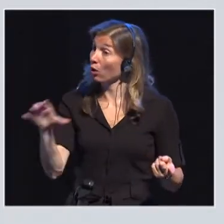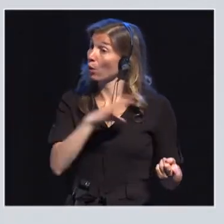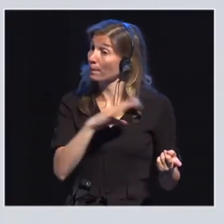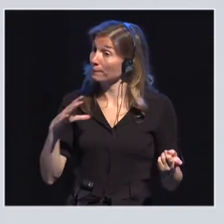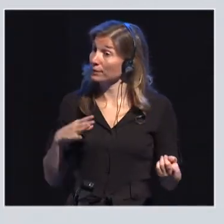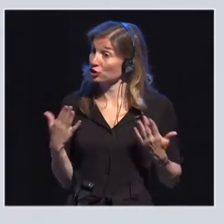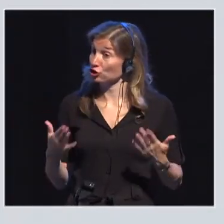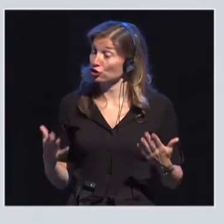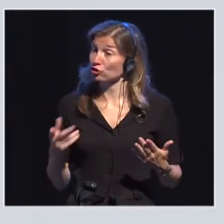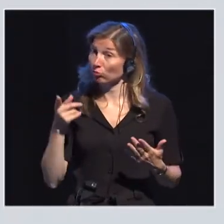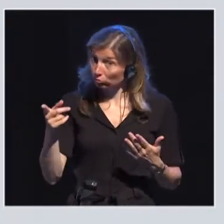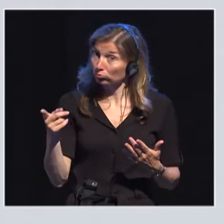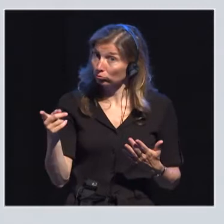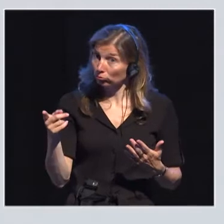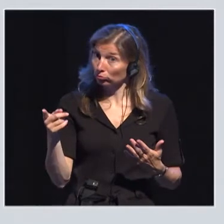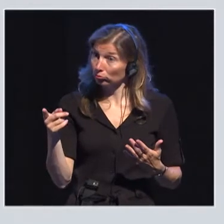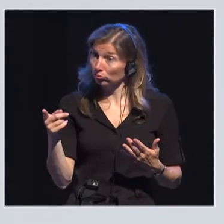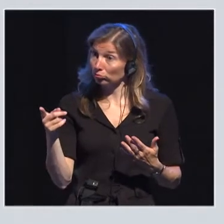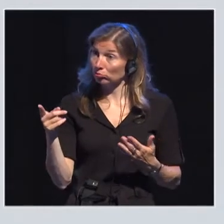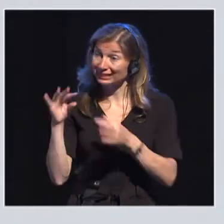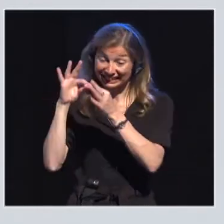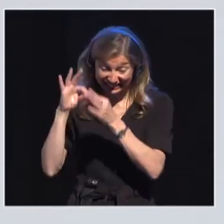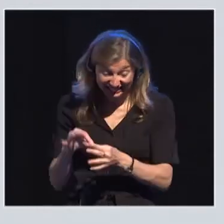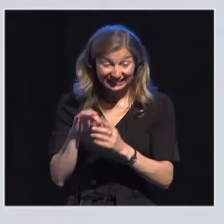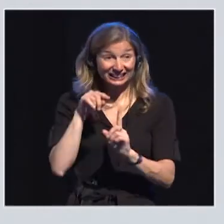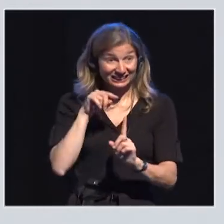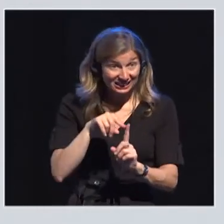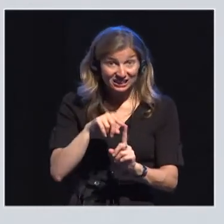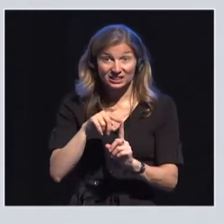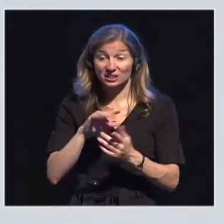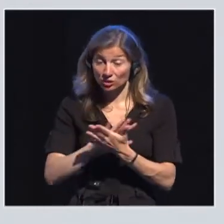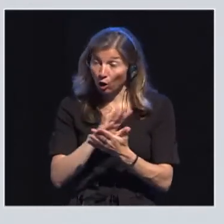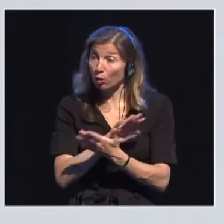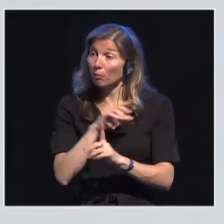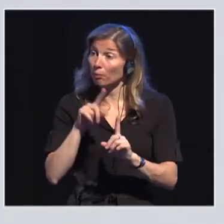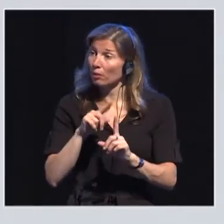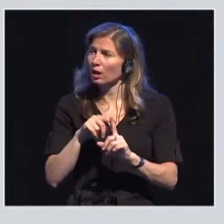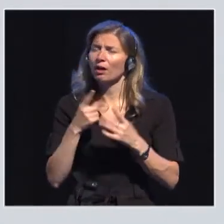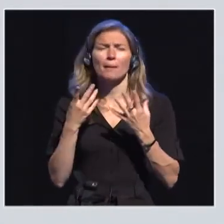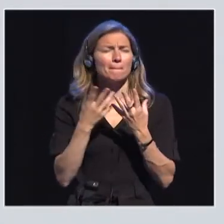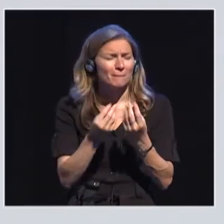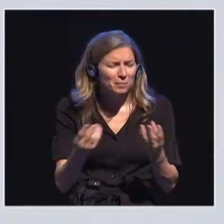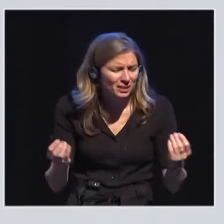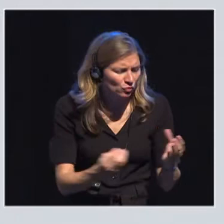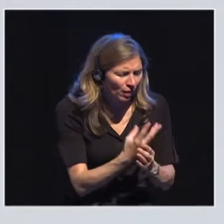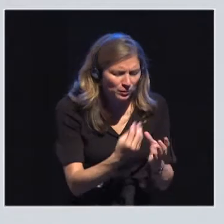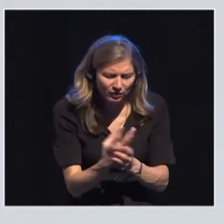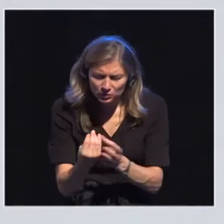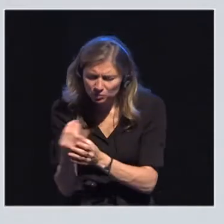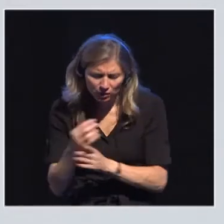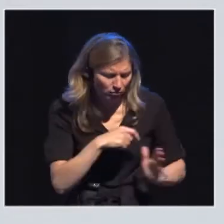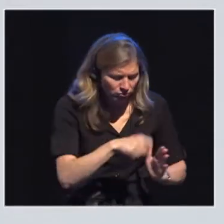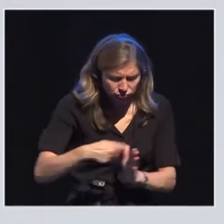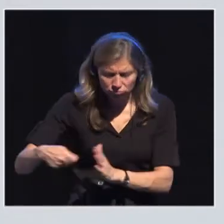is working on basis of this document, and it means in all those development projects there has to be also a